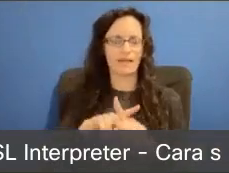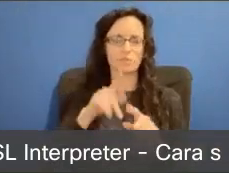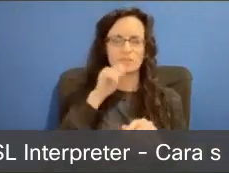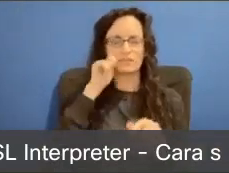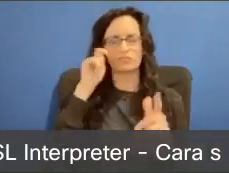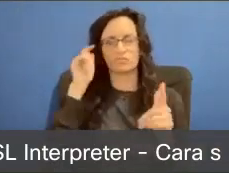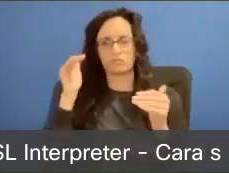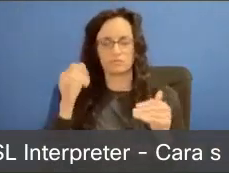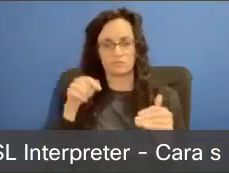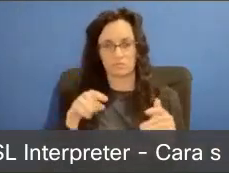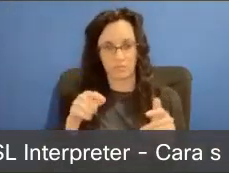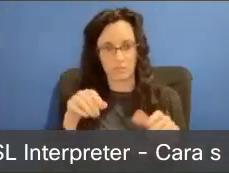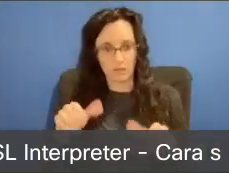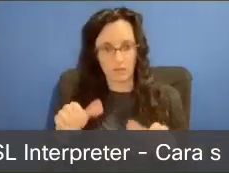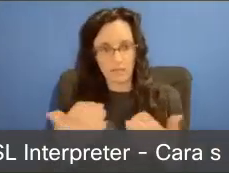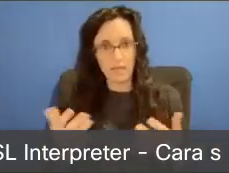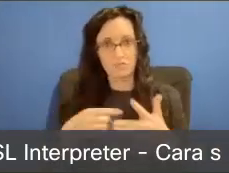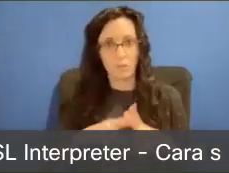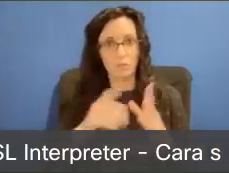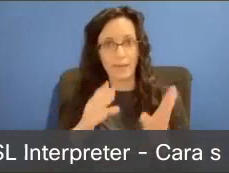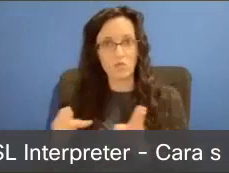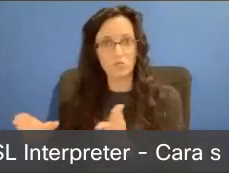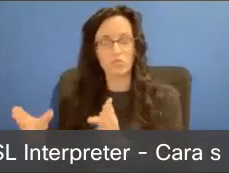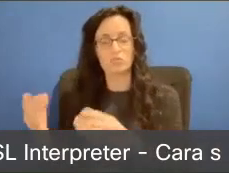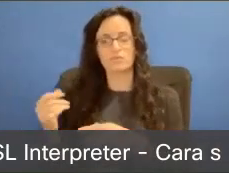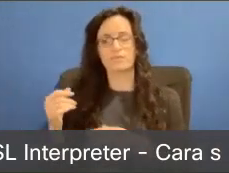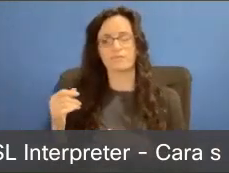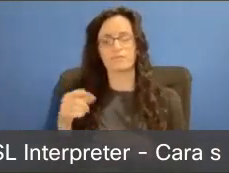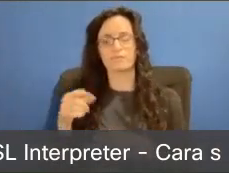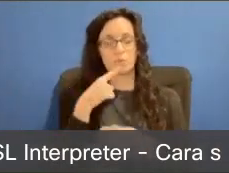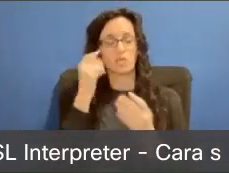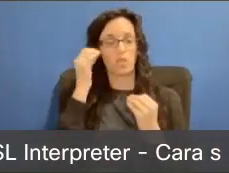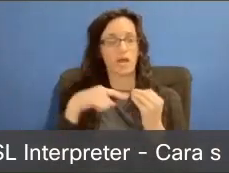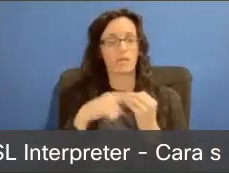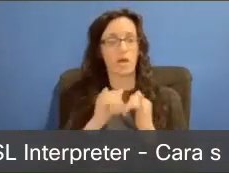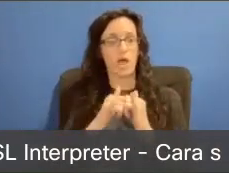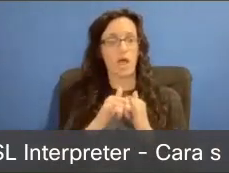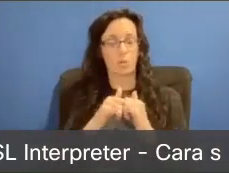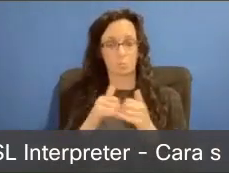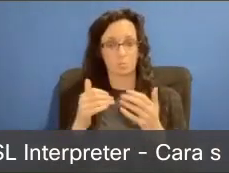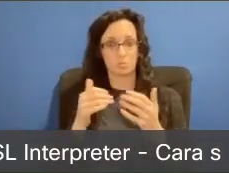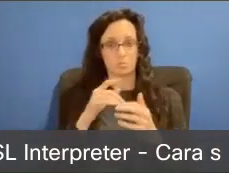done anything? Have they started preparing for things? Have you done anything? You say you've thought about how to do it. Have you actually done